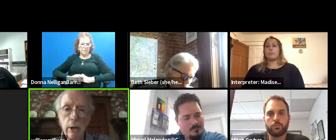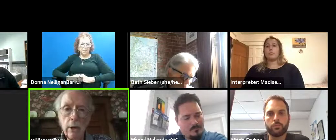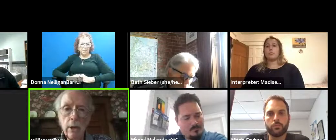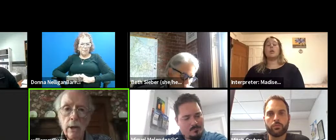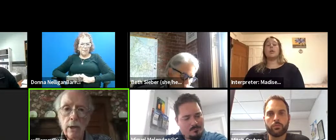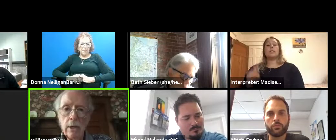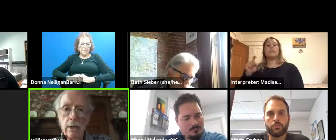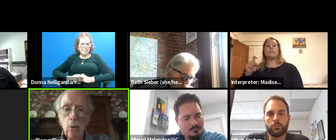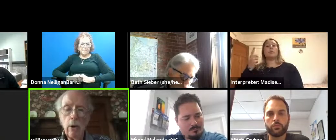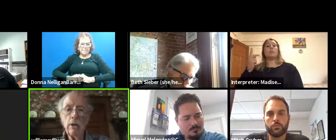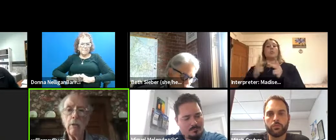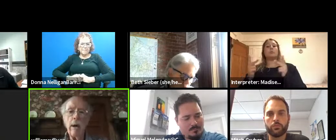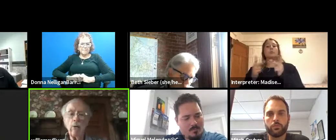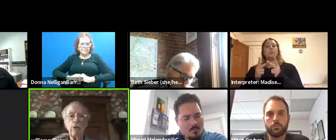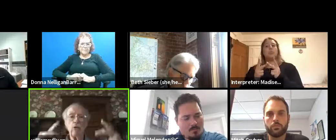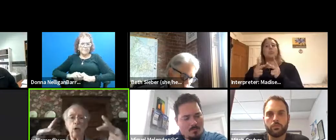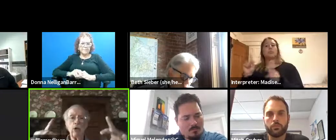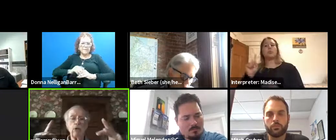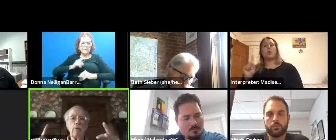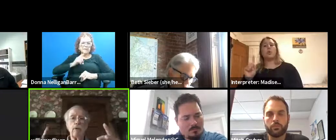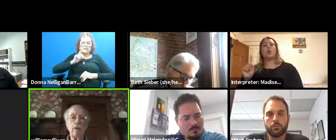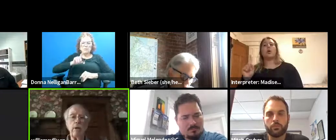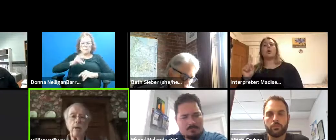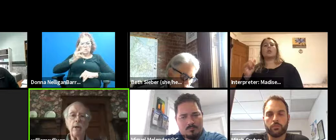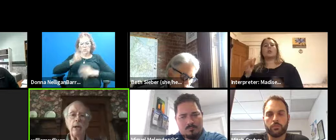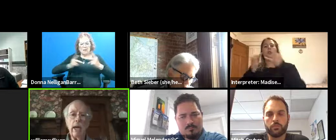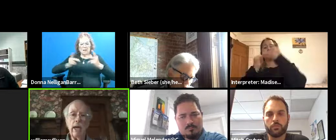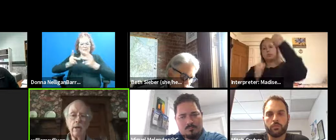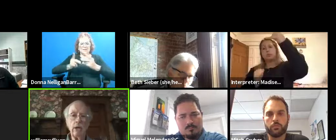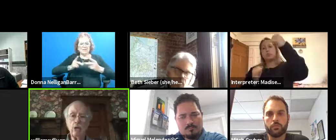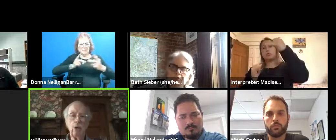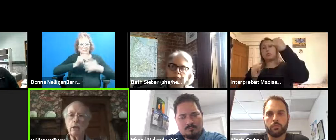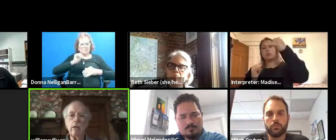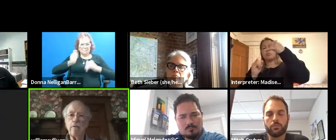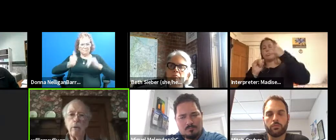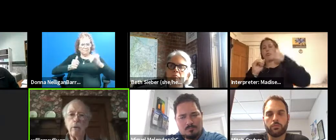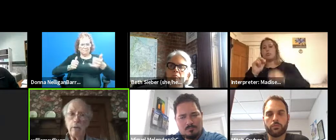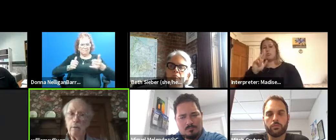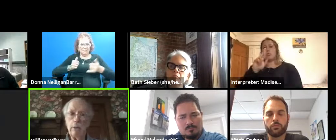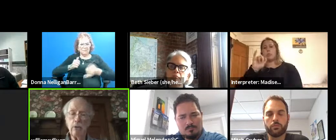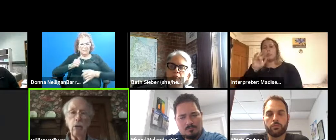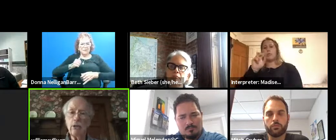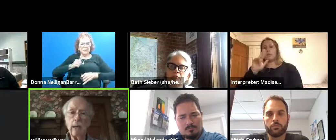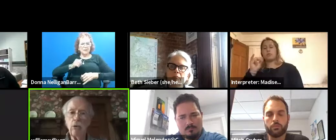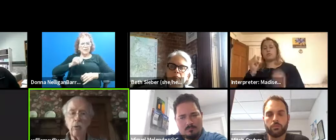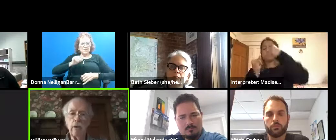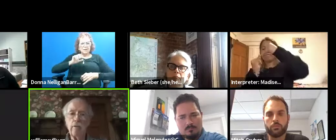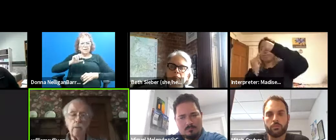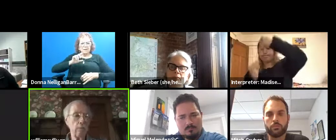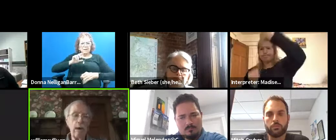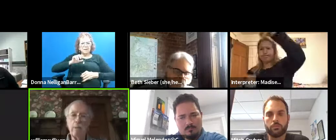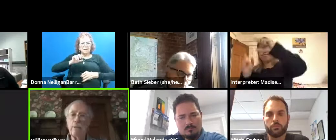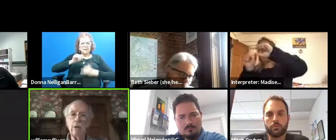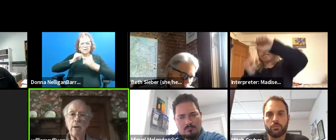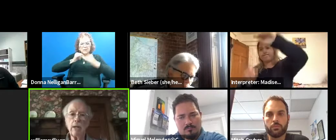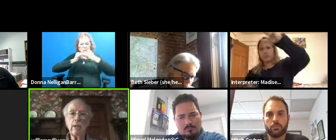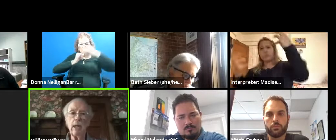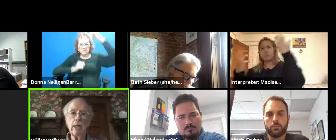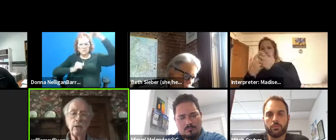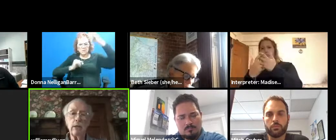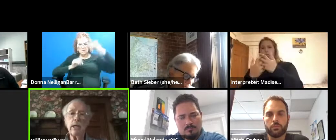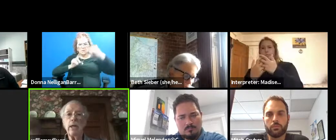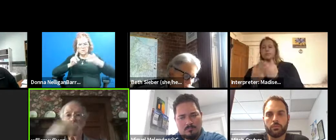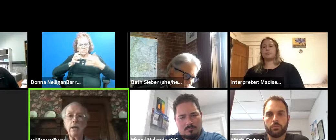place where the boundary crosses the river. And historically, for as long as I'm aware of, and probably going back